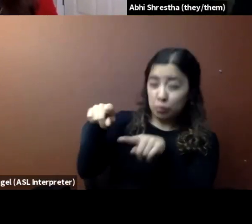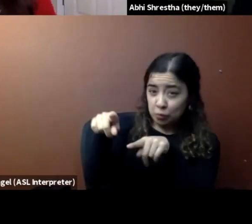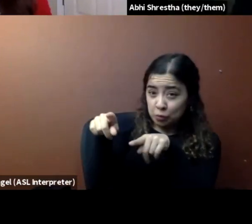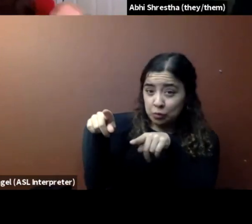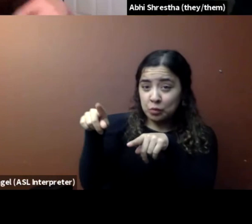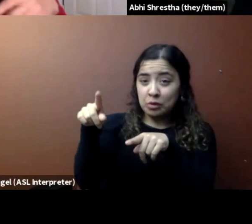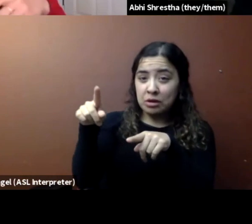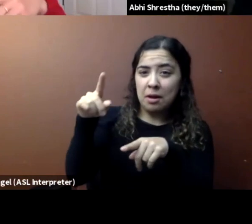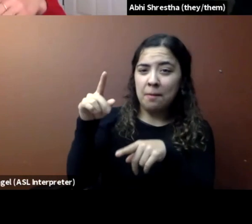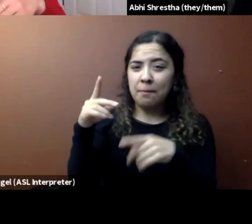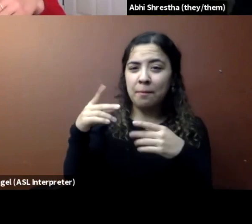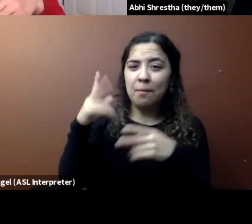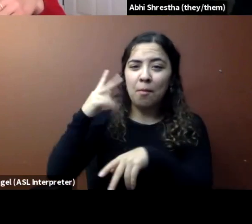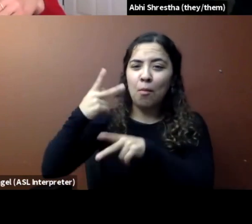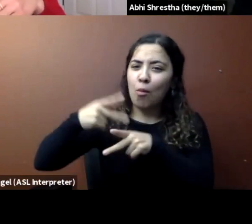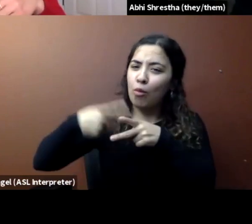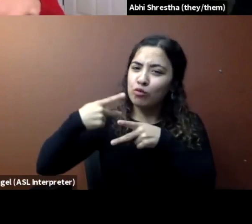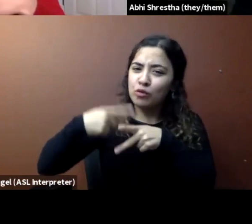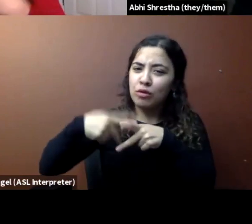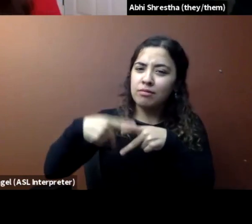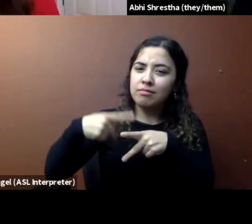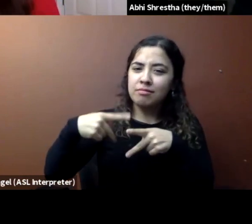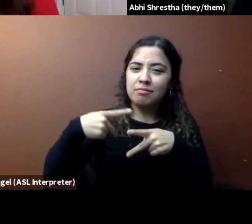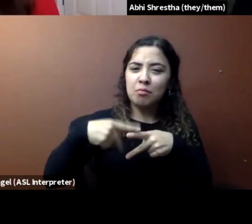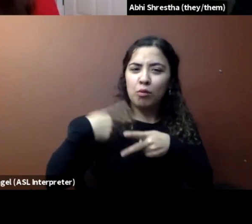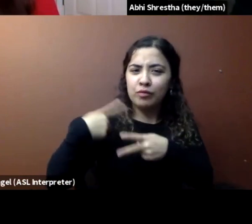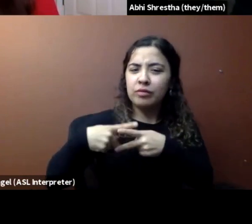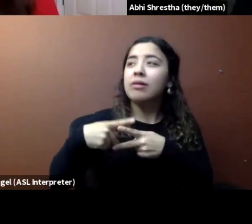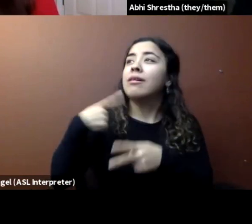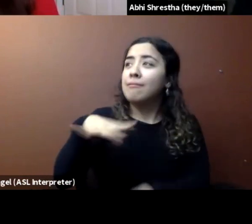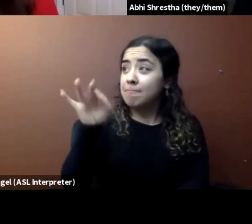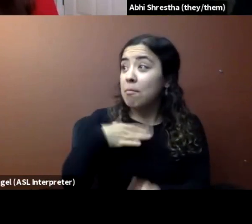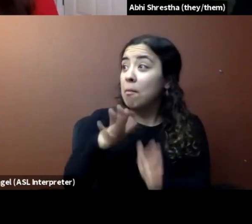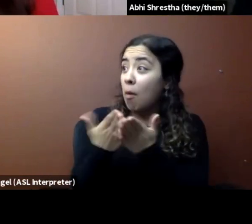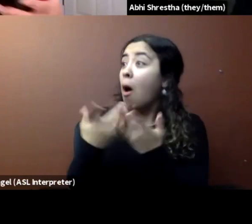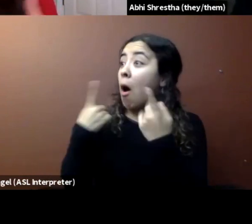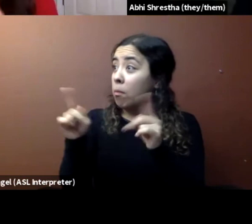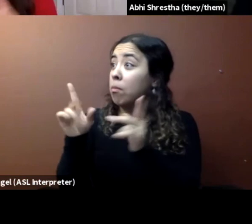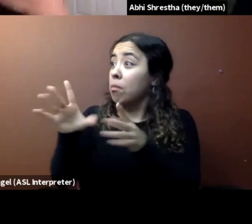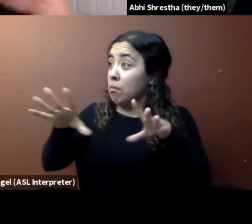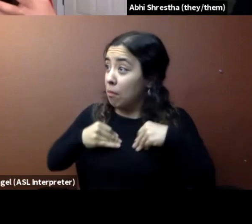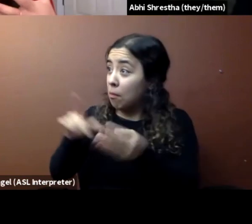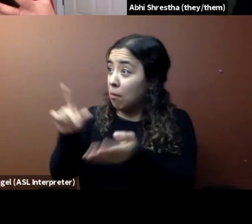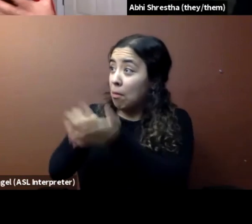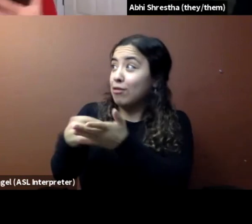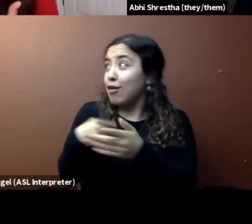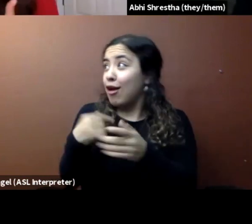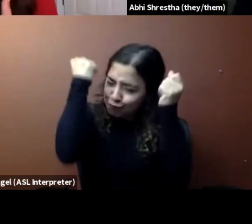right after I found out that my books were accepted for publication. It was kind of like a celebratory